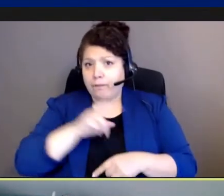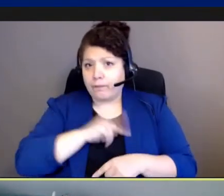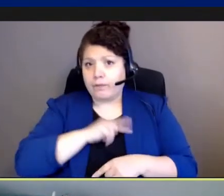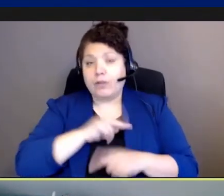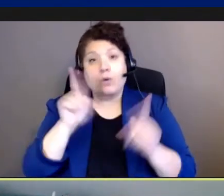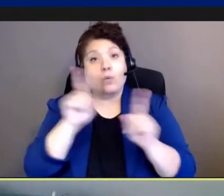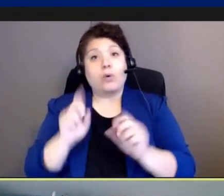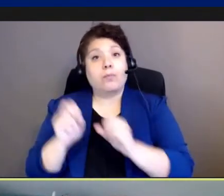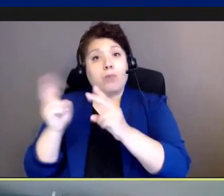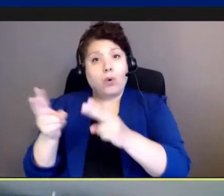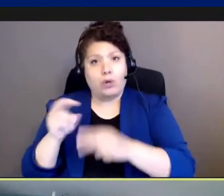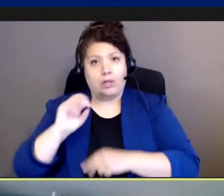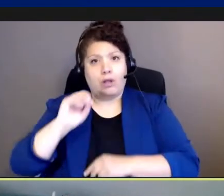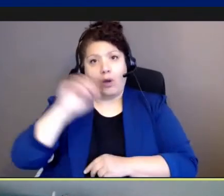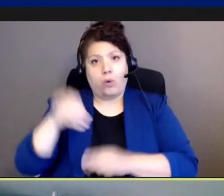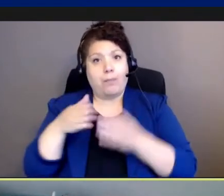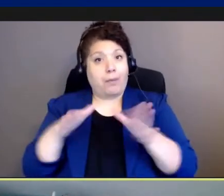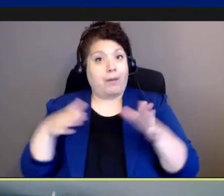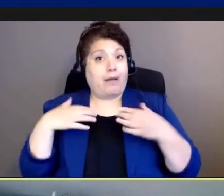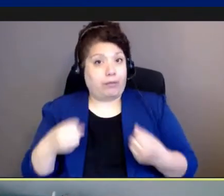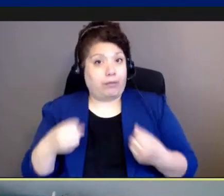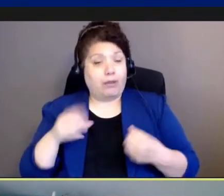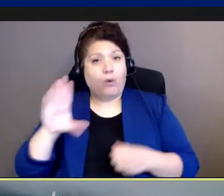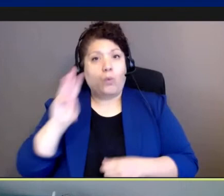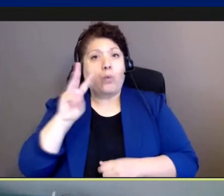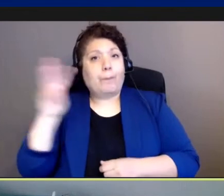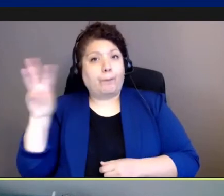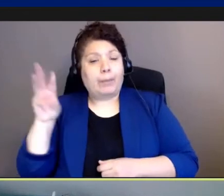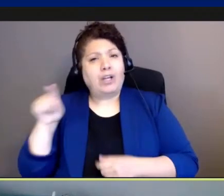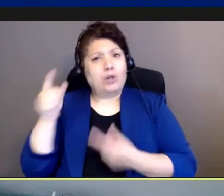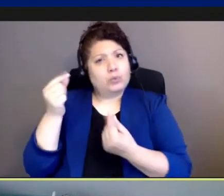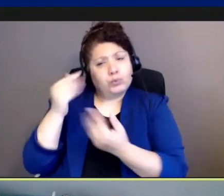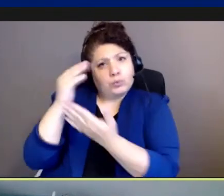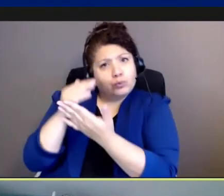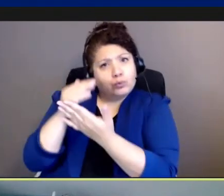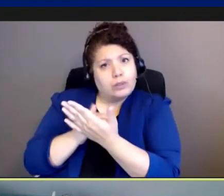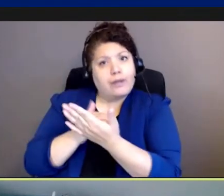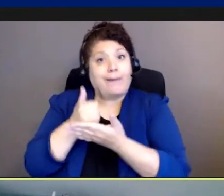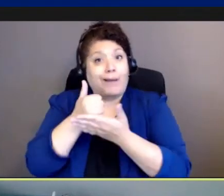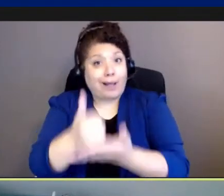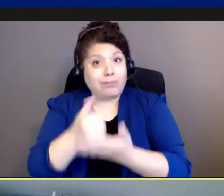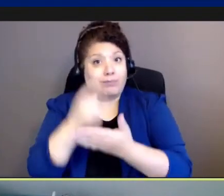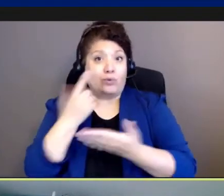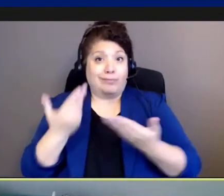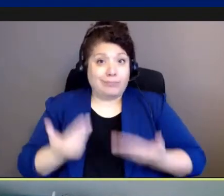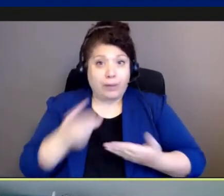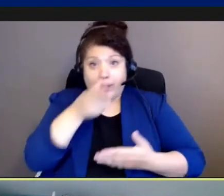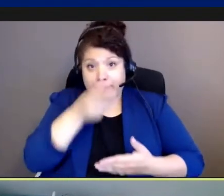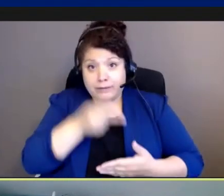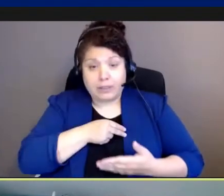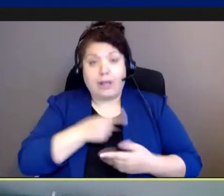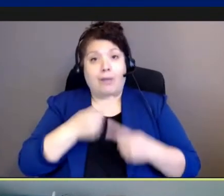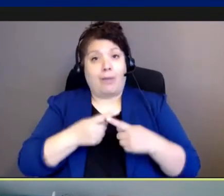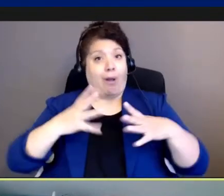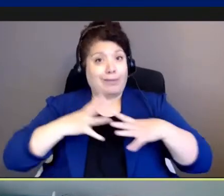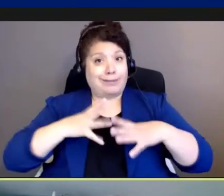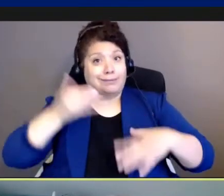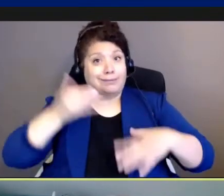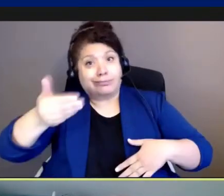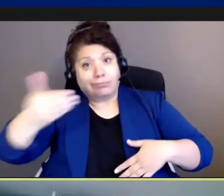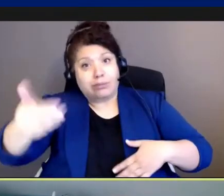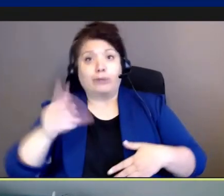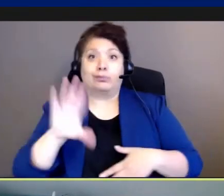website to help support residents during the holiday and winter season. We encourage all residents to give the guidance a read